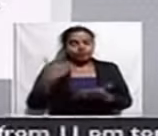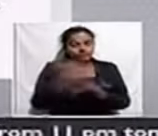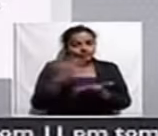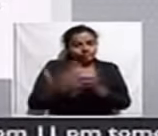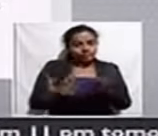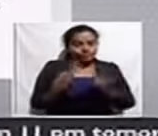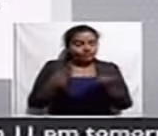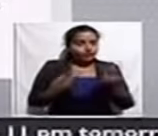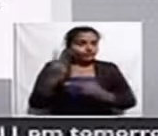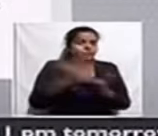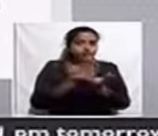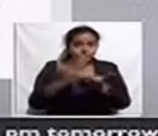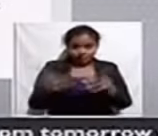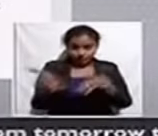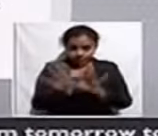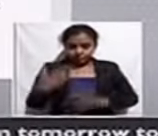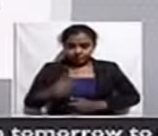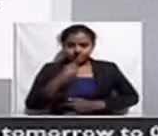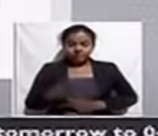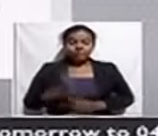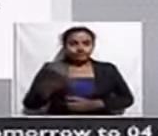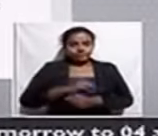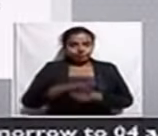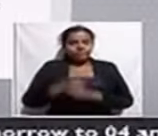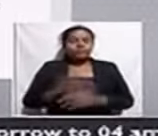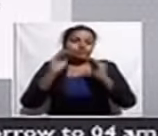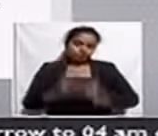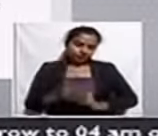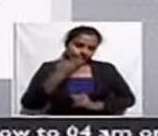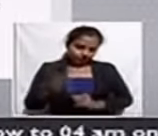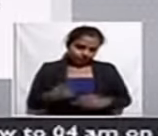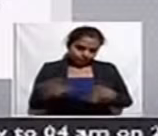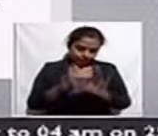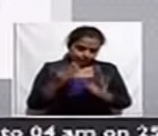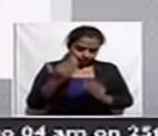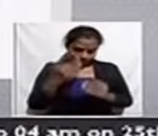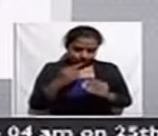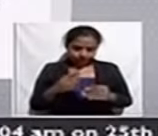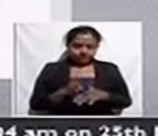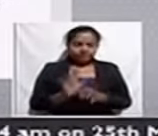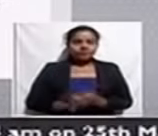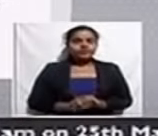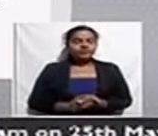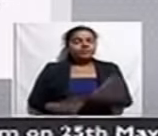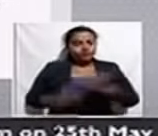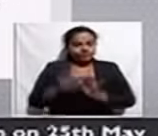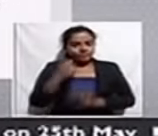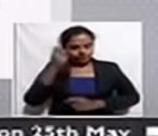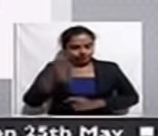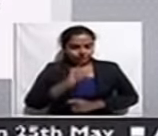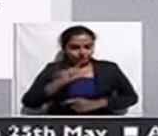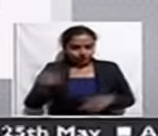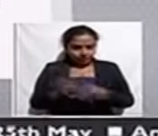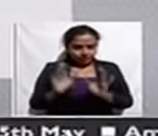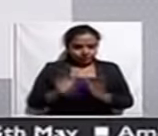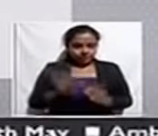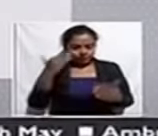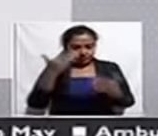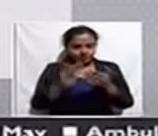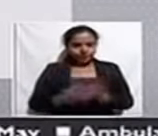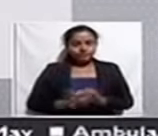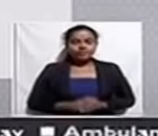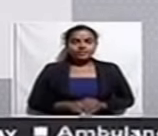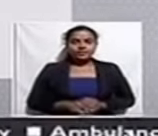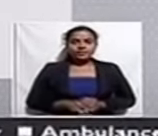this wave of the pandemic. While introducing different approaches, the experts have also outlined the economic impact of implementing these moves.